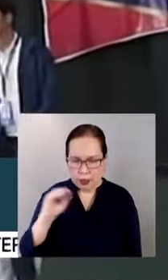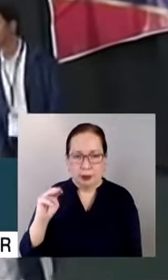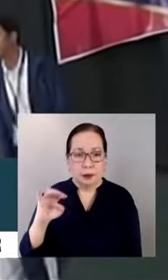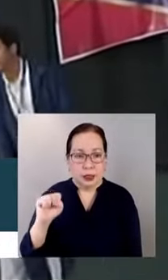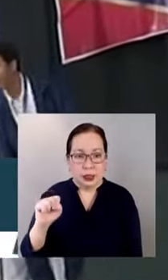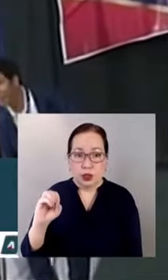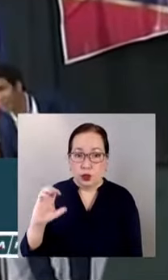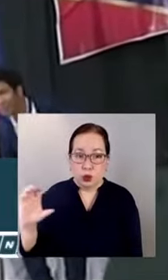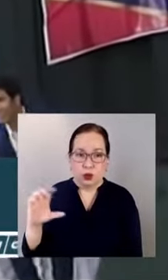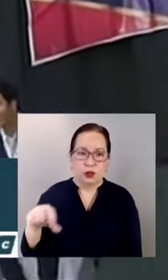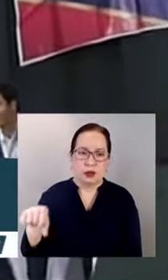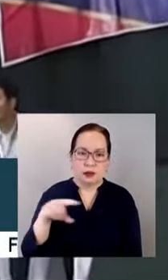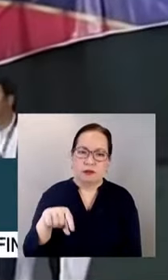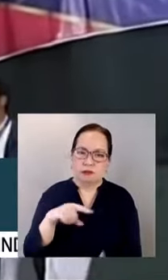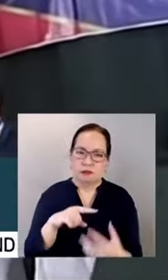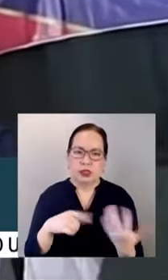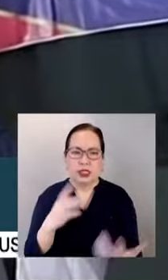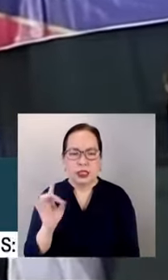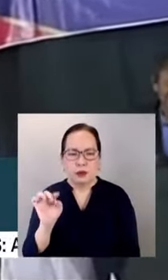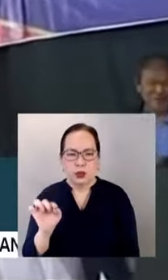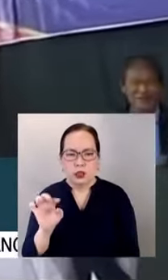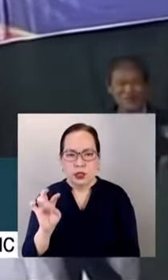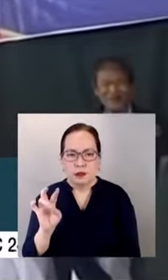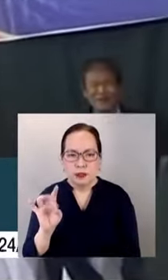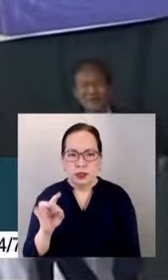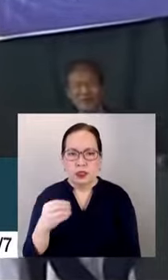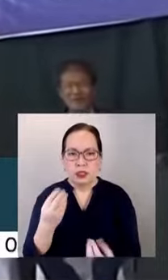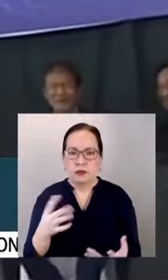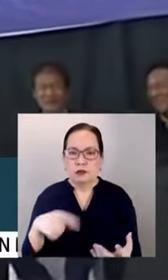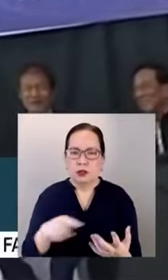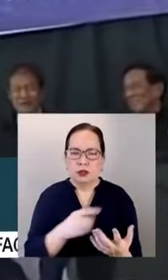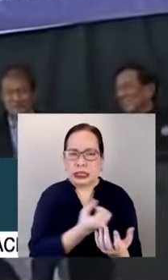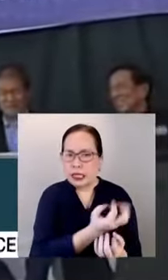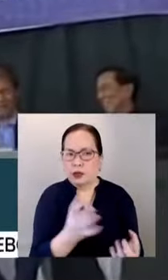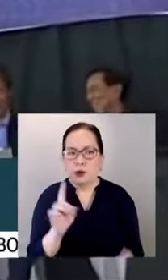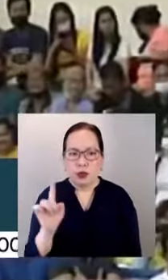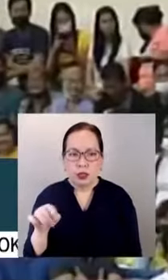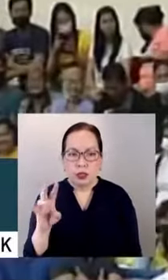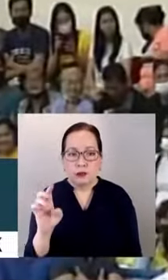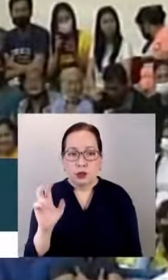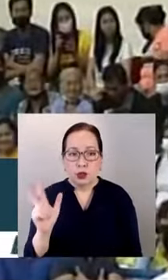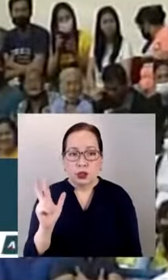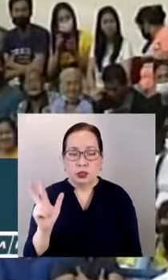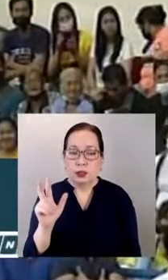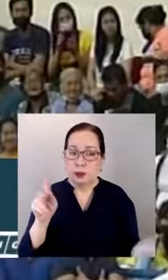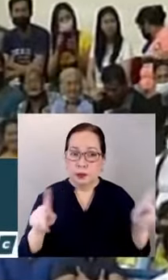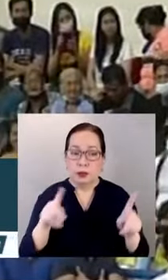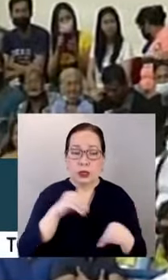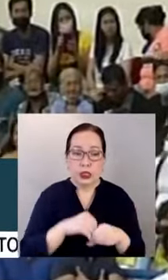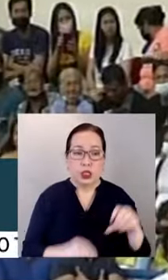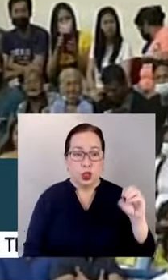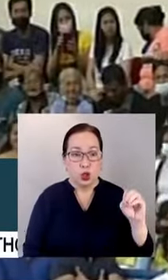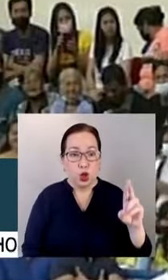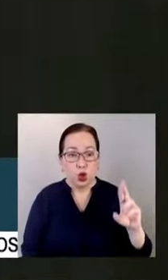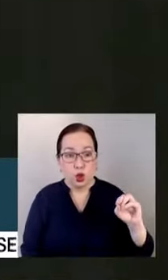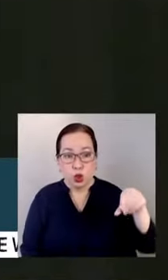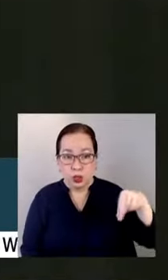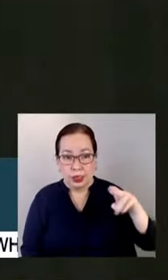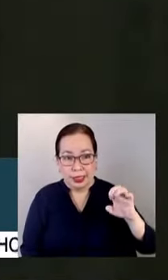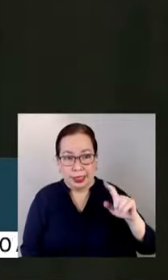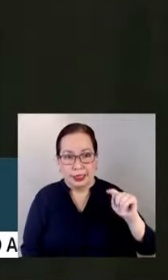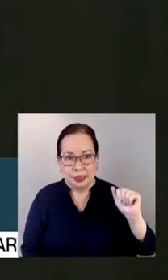some 8.67 million was provided to 1,733 beneficiaries in Oroquete City. As